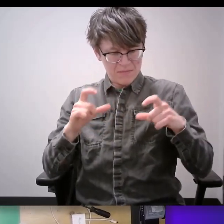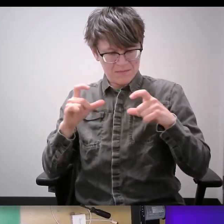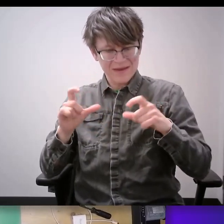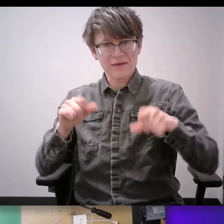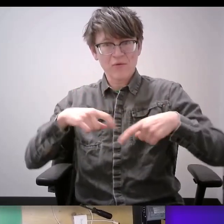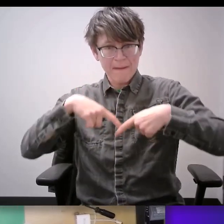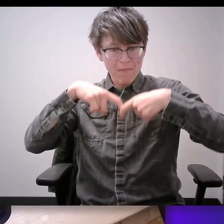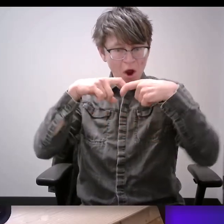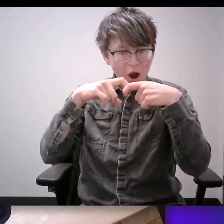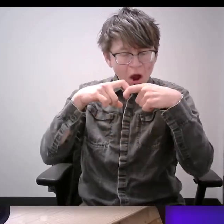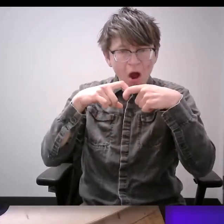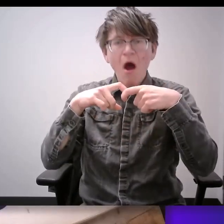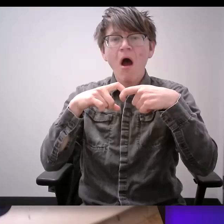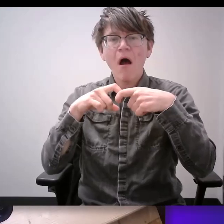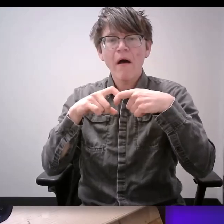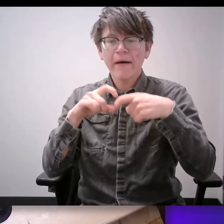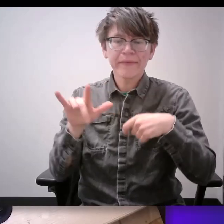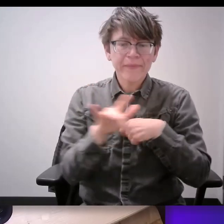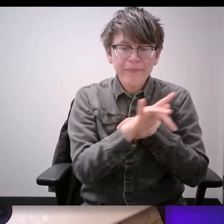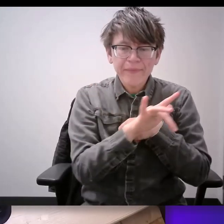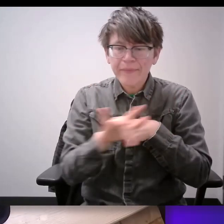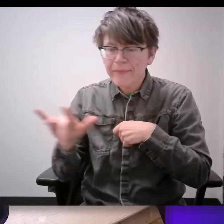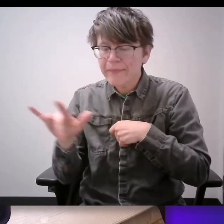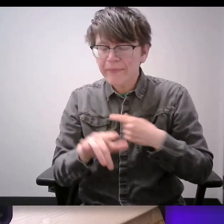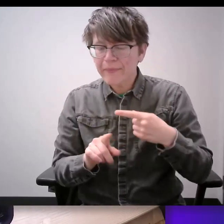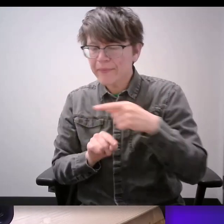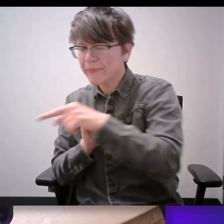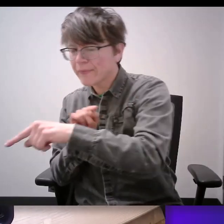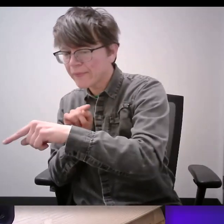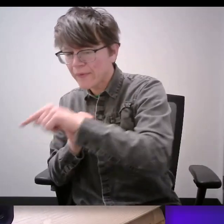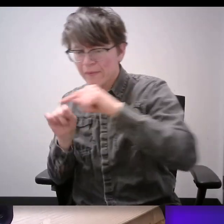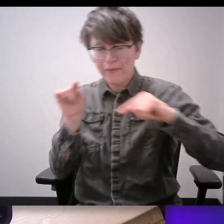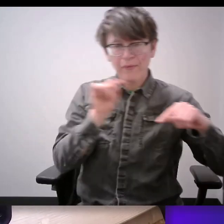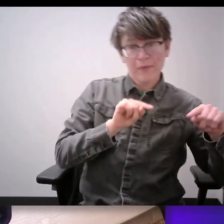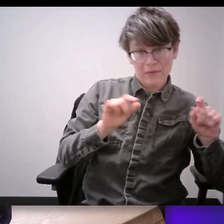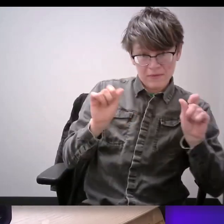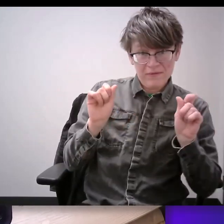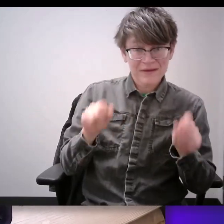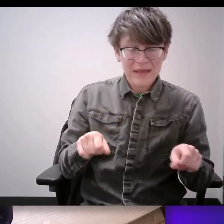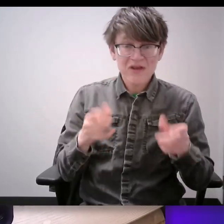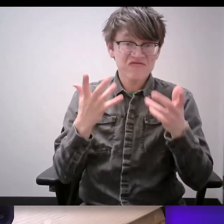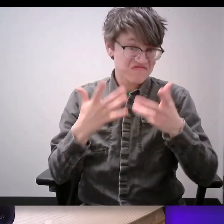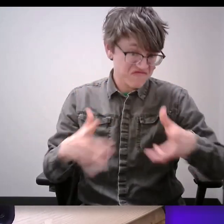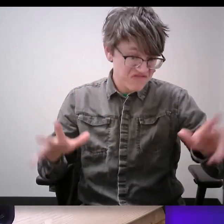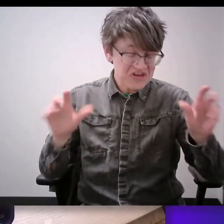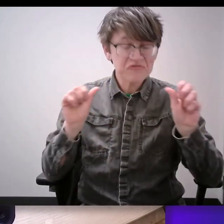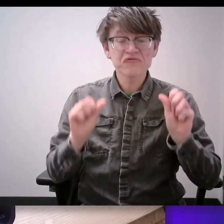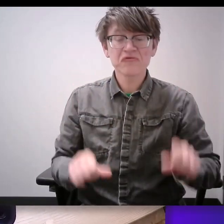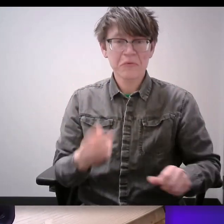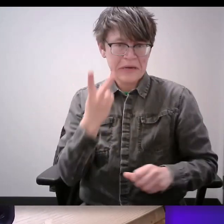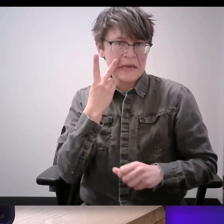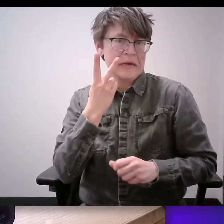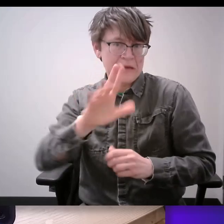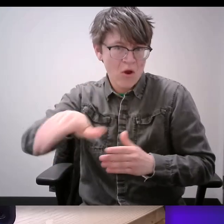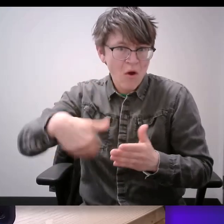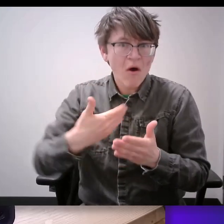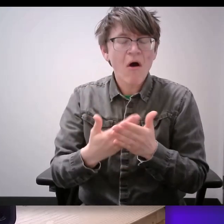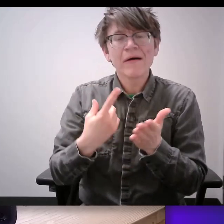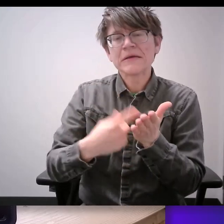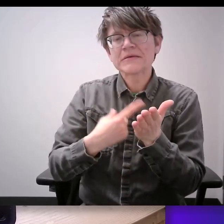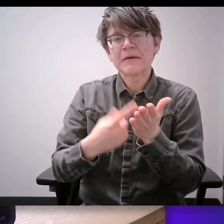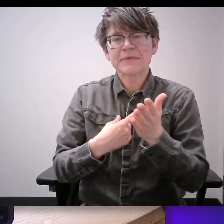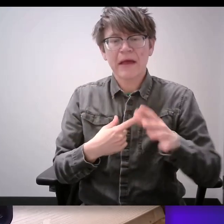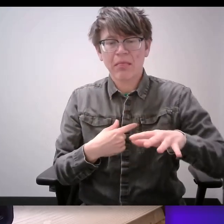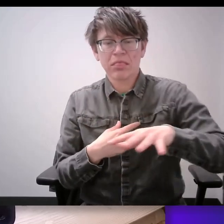You can see where you are kind of by scrolling backwards or forwards, and then afterwards you can review those frames. So at times I got my hand in the shot, you